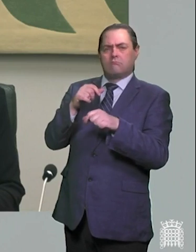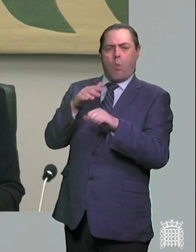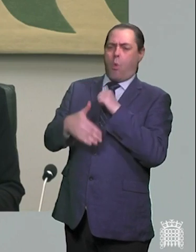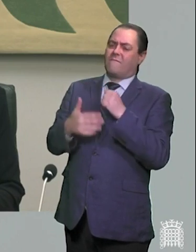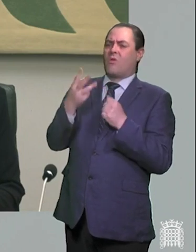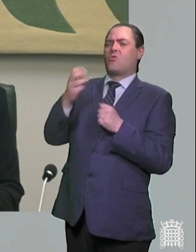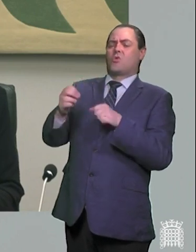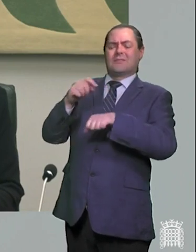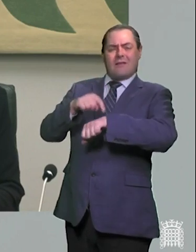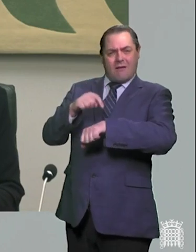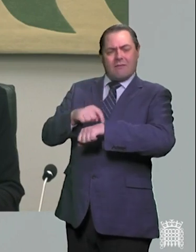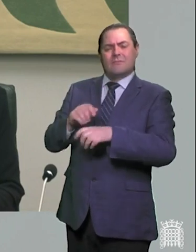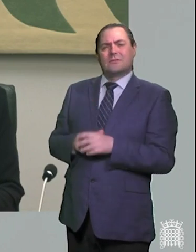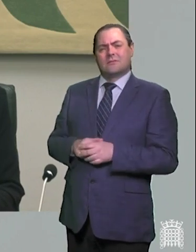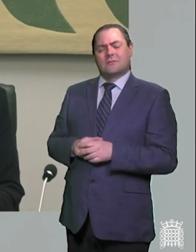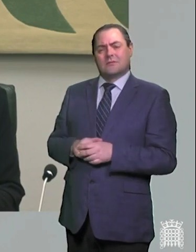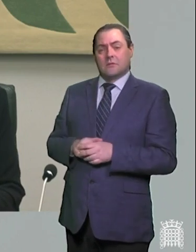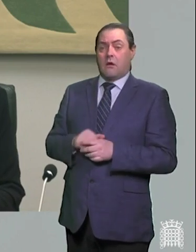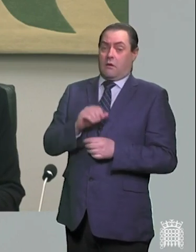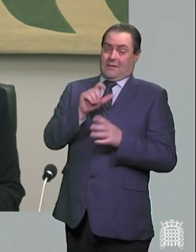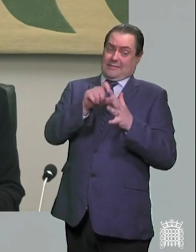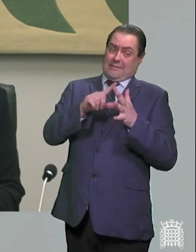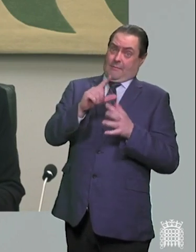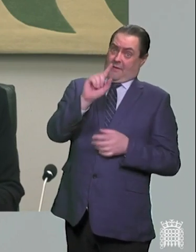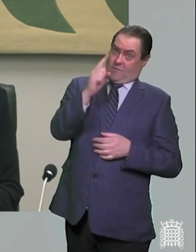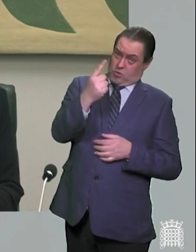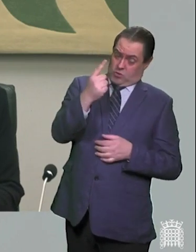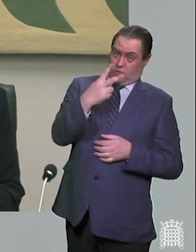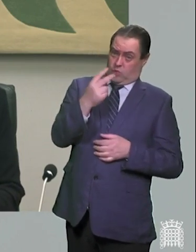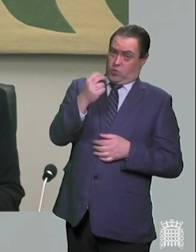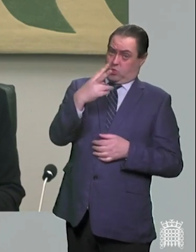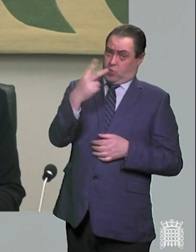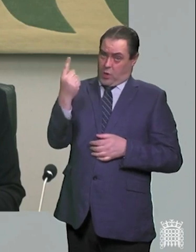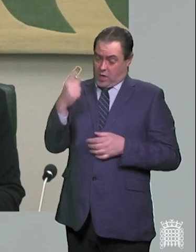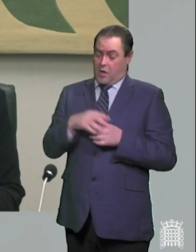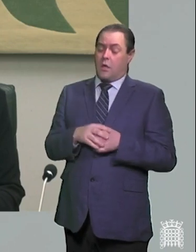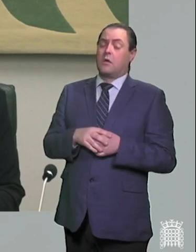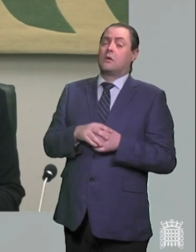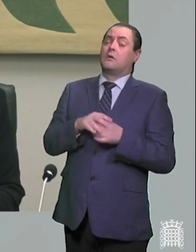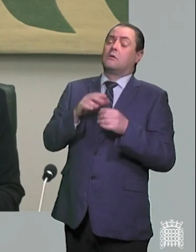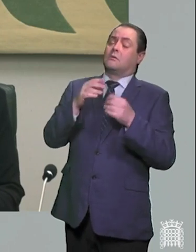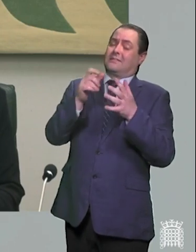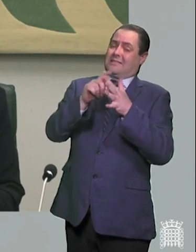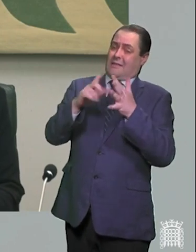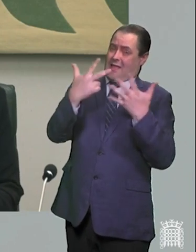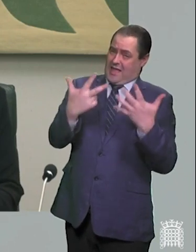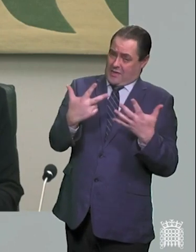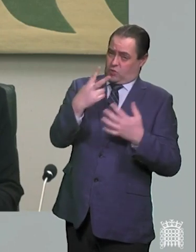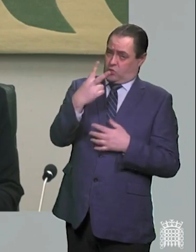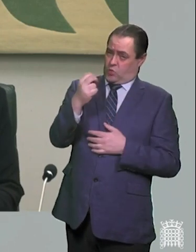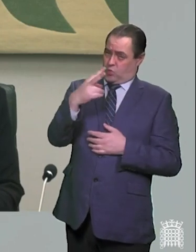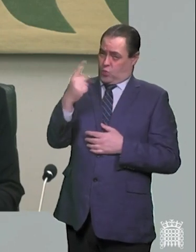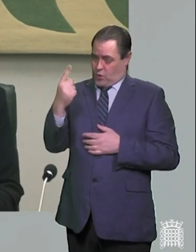times, most particularly on the 1st of December 2021, the 8th of December 2021, and